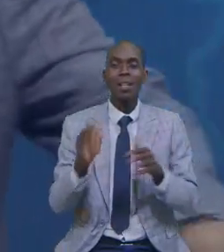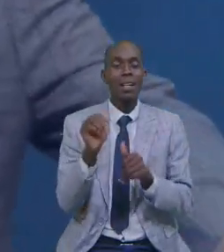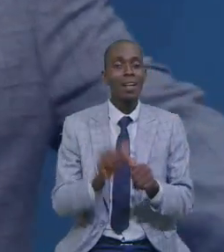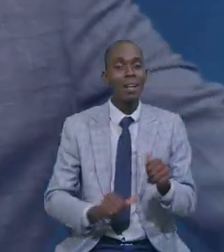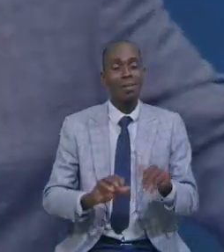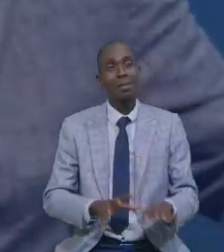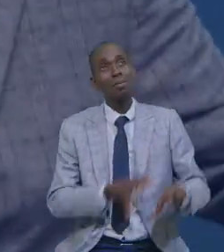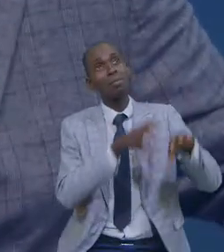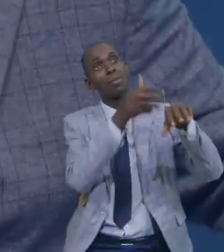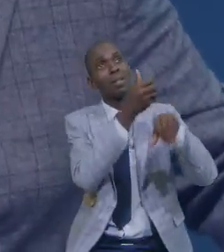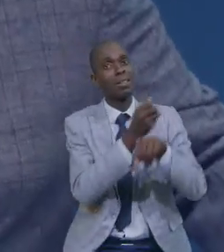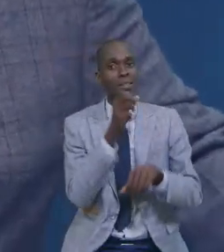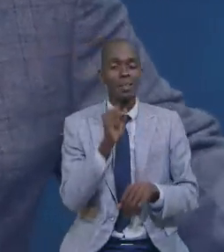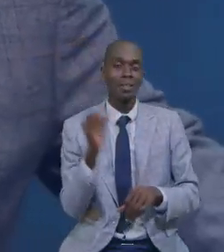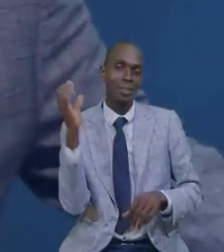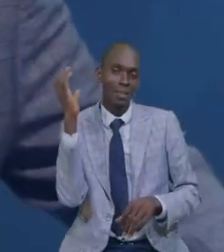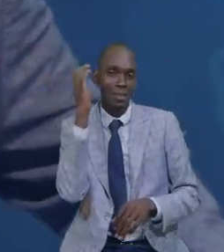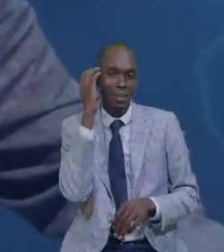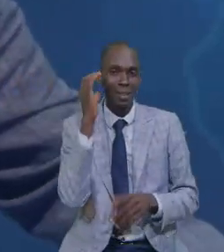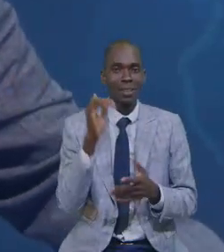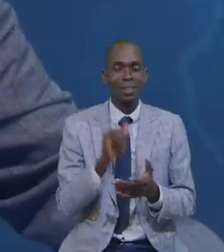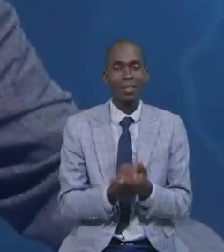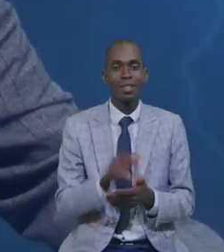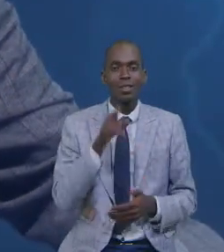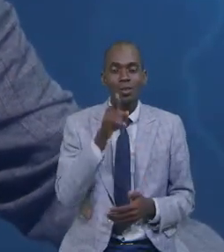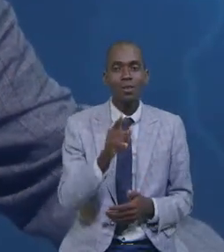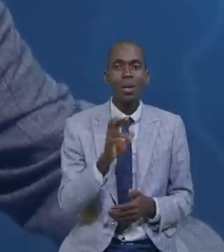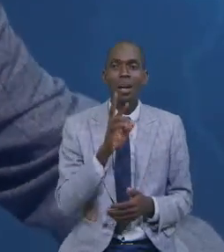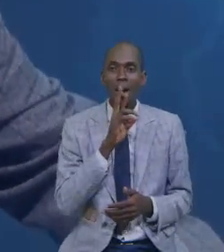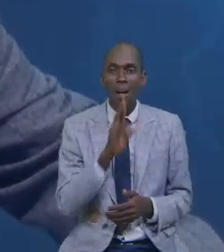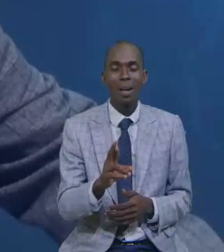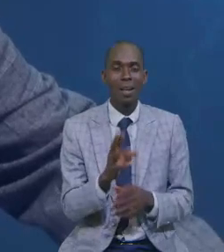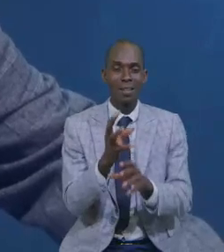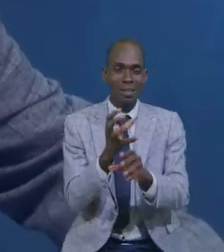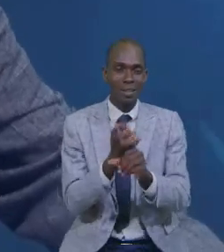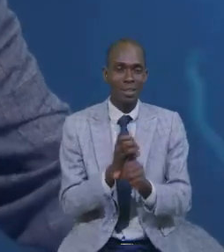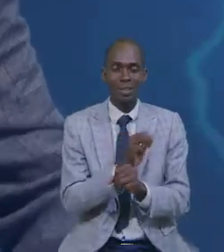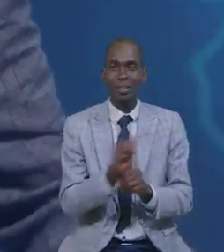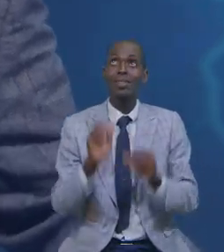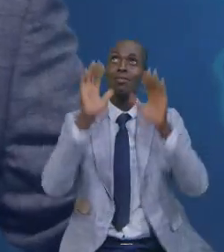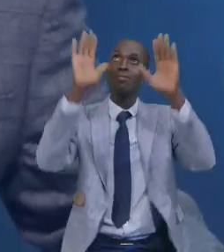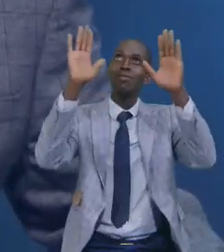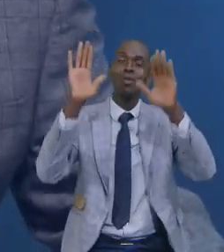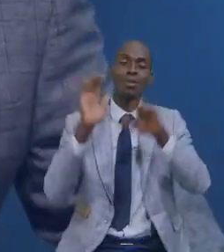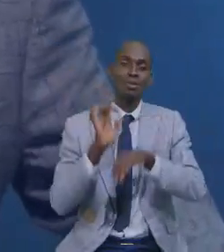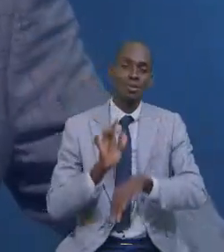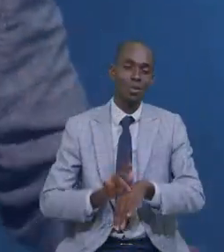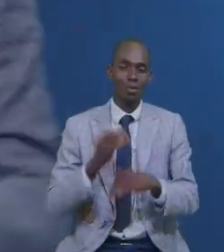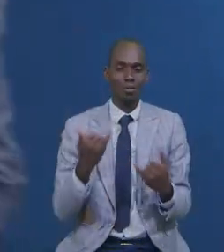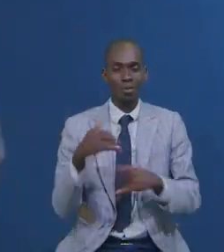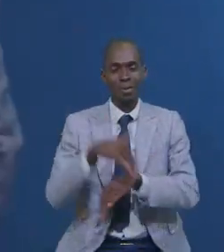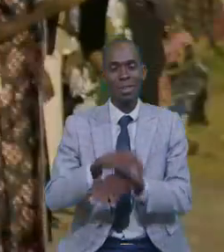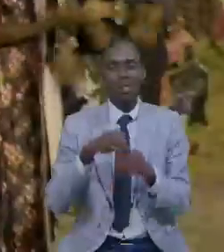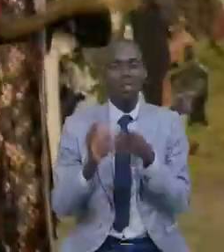mountain hear that you are getting a miraculous touch tonight in